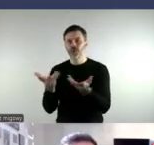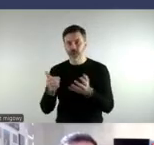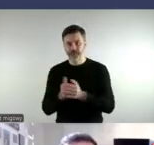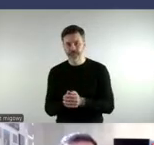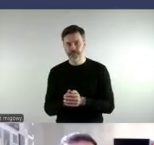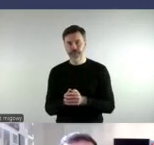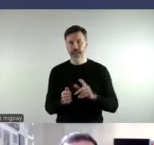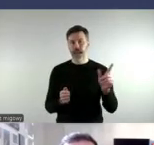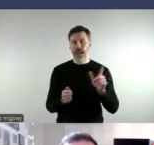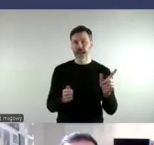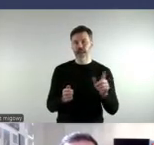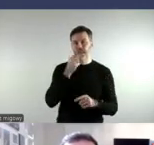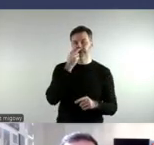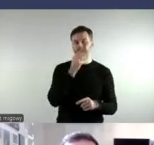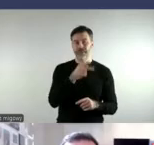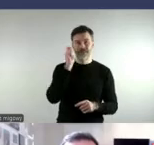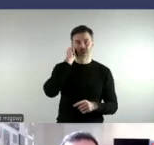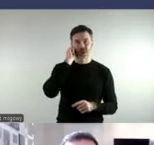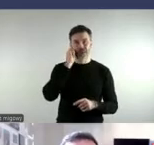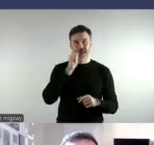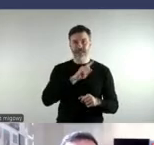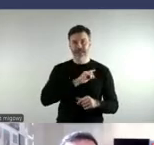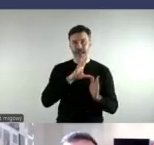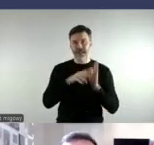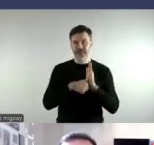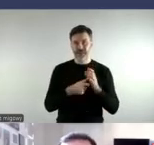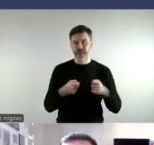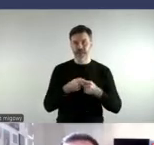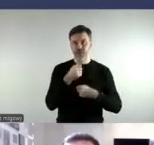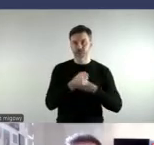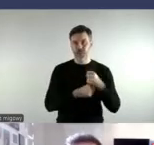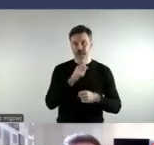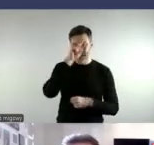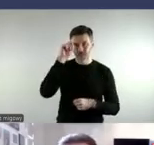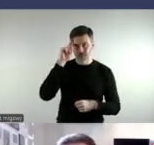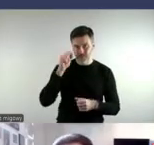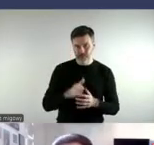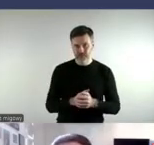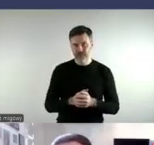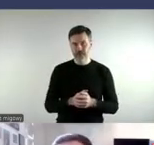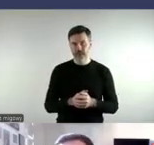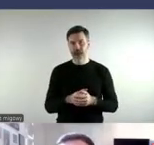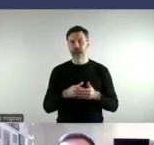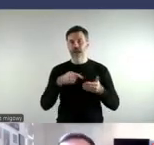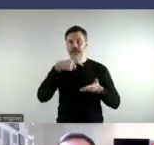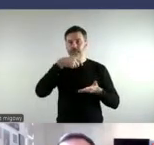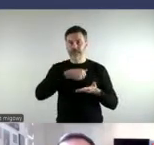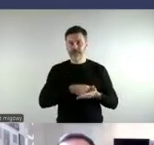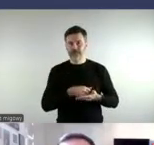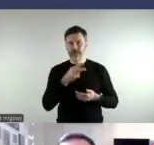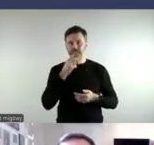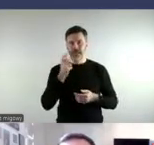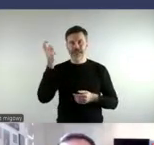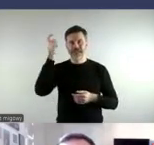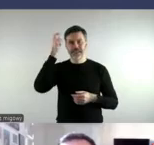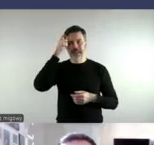rubbish dumps. In the left bottom corner, our municipal guards, police, women,